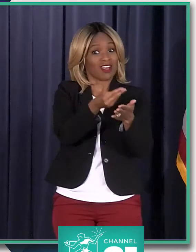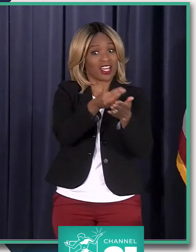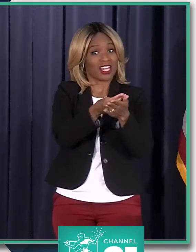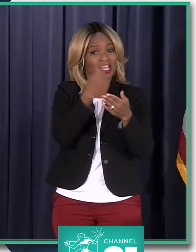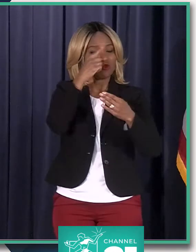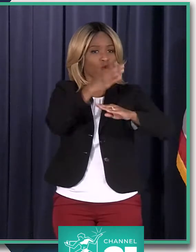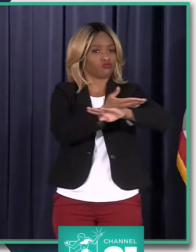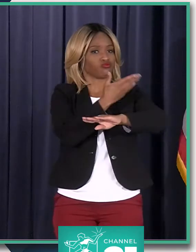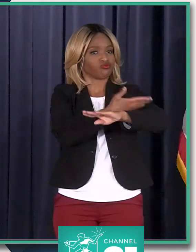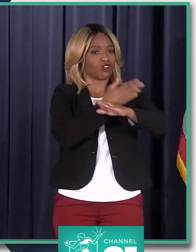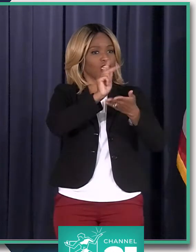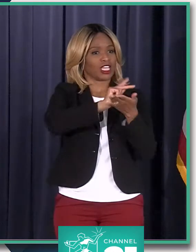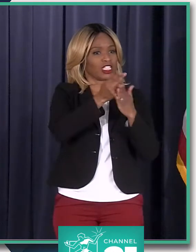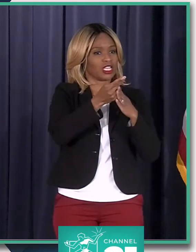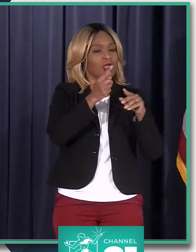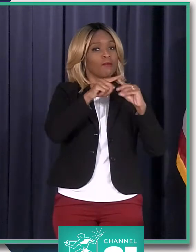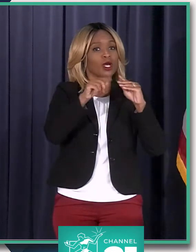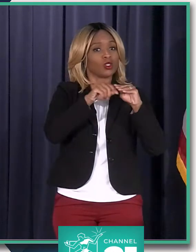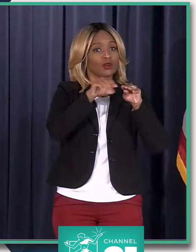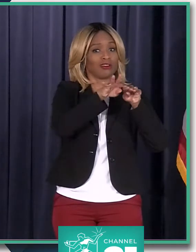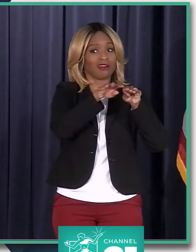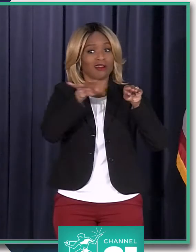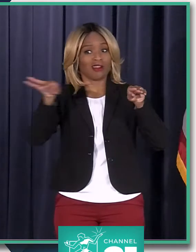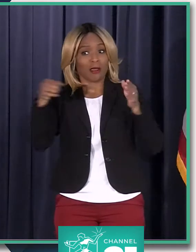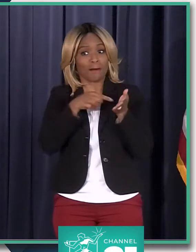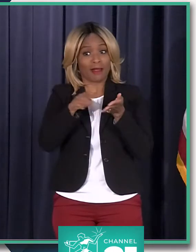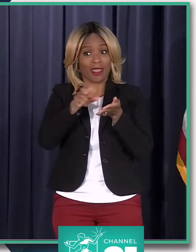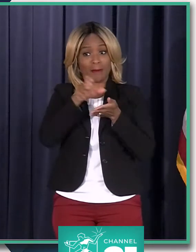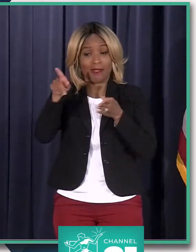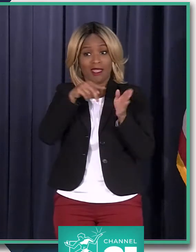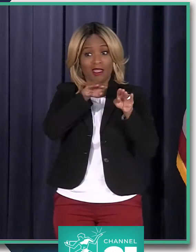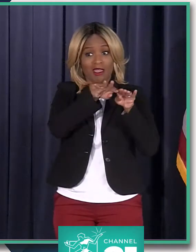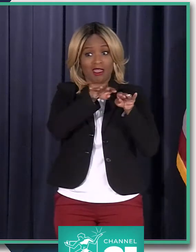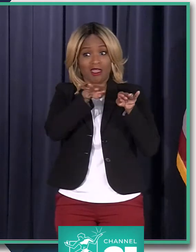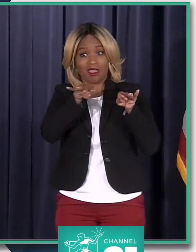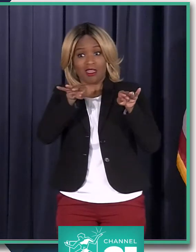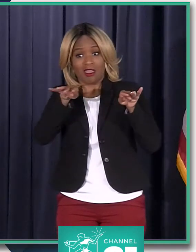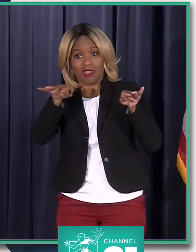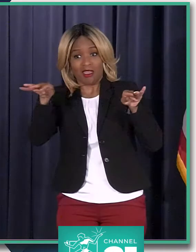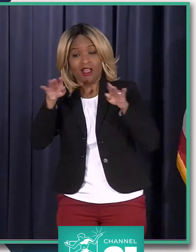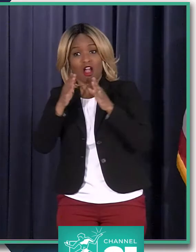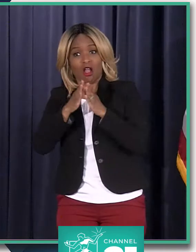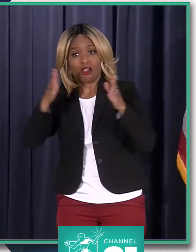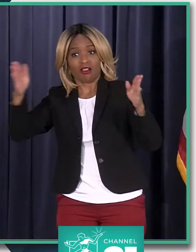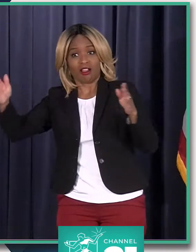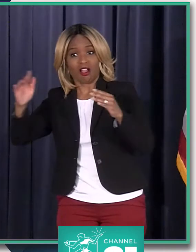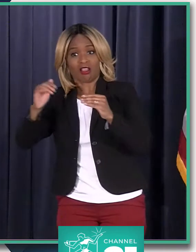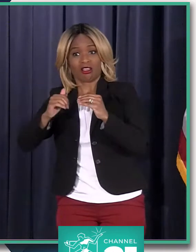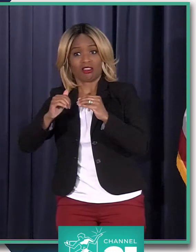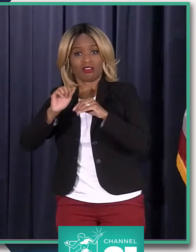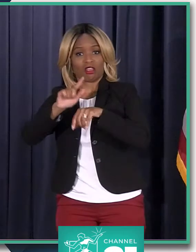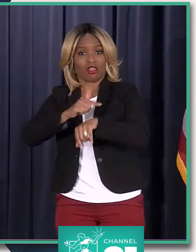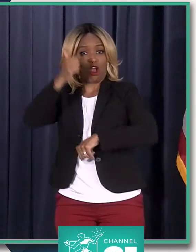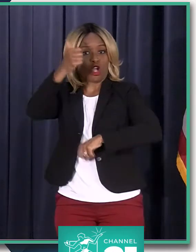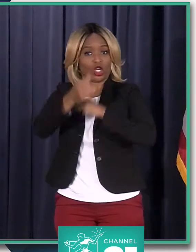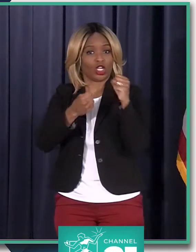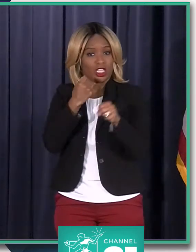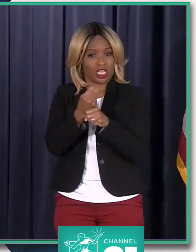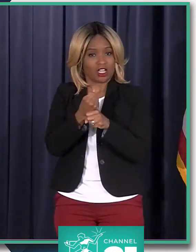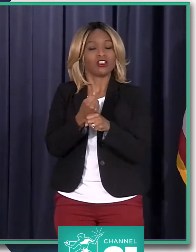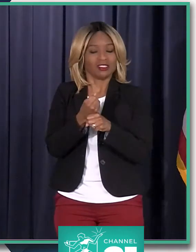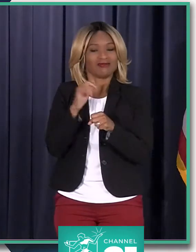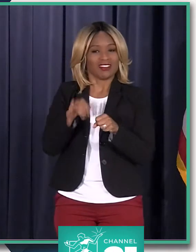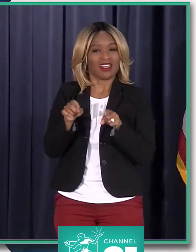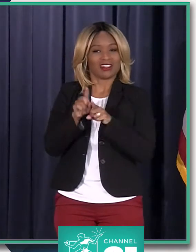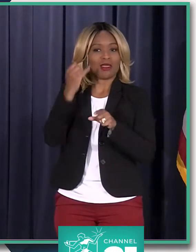but you spread out your payments over more years. You could do it without your mortgage going up. That's what we're proposing here. We're going to spread out the payments